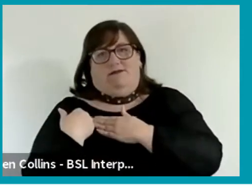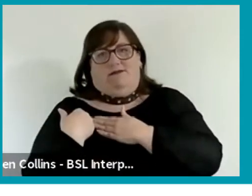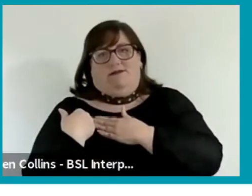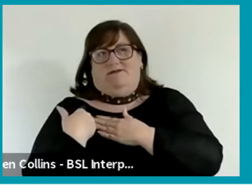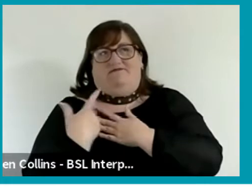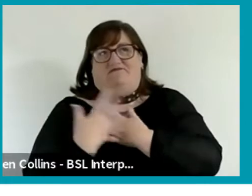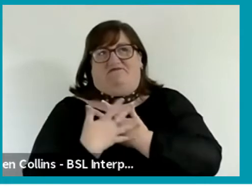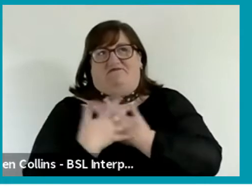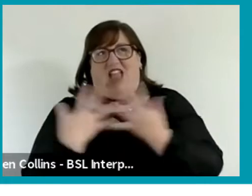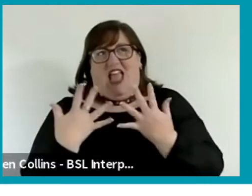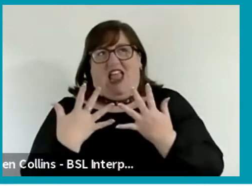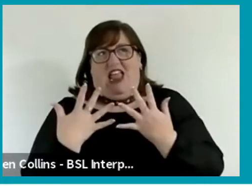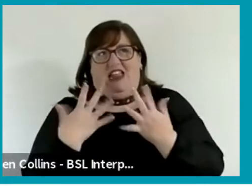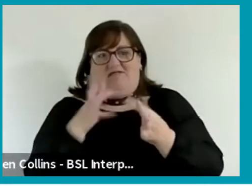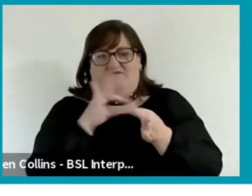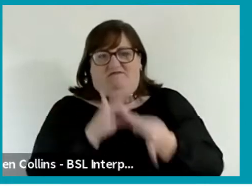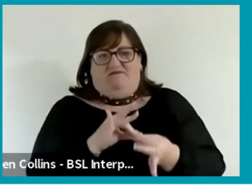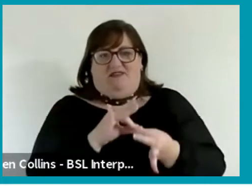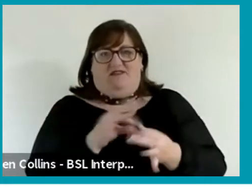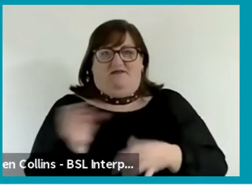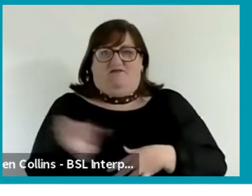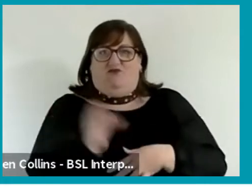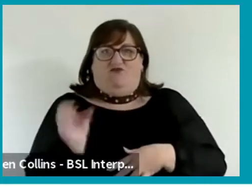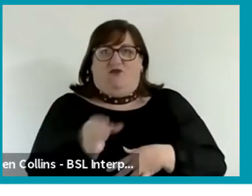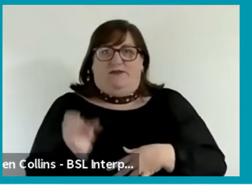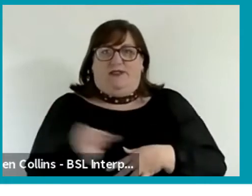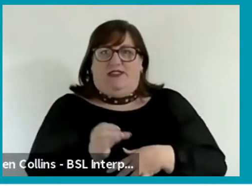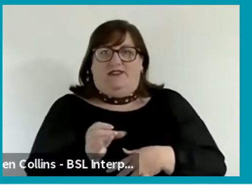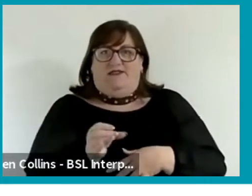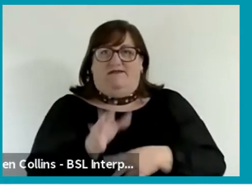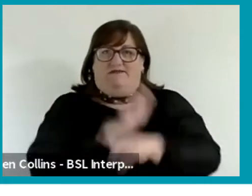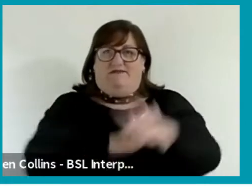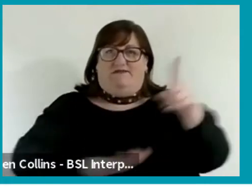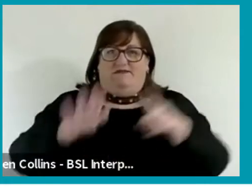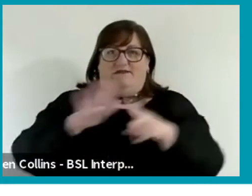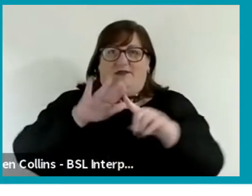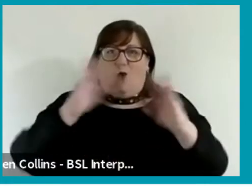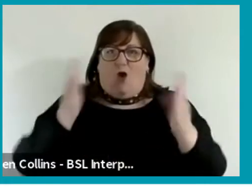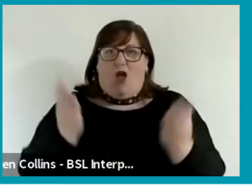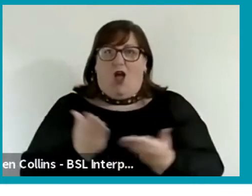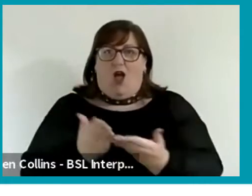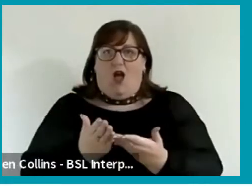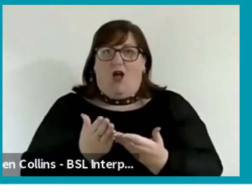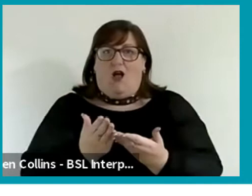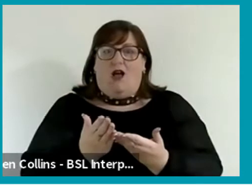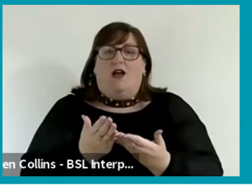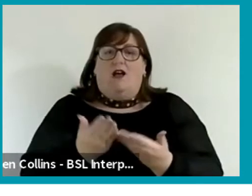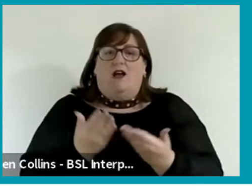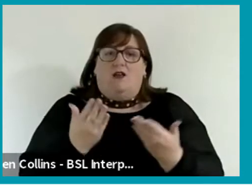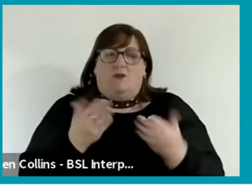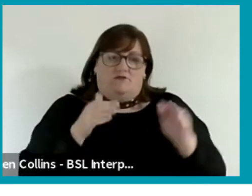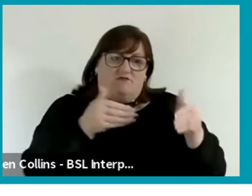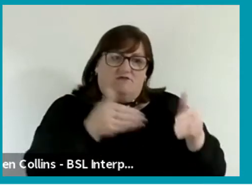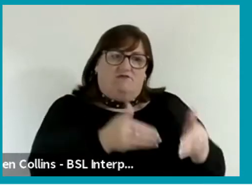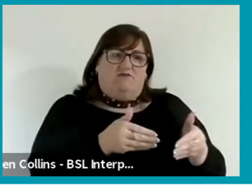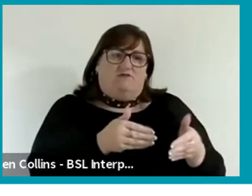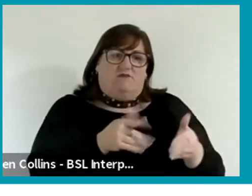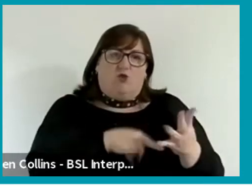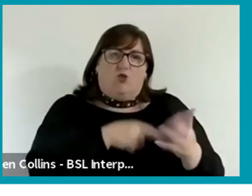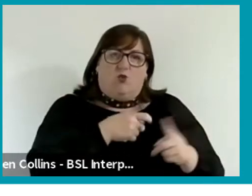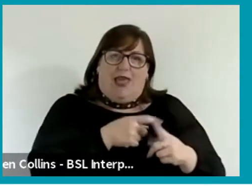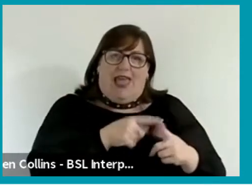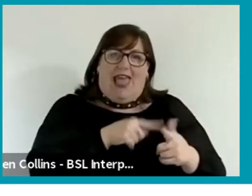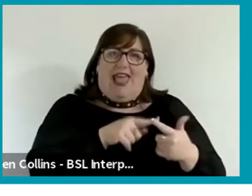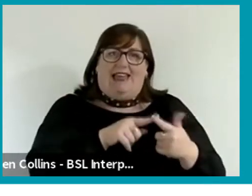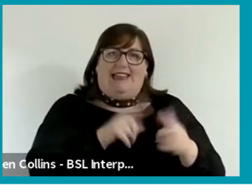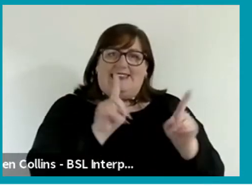recruitment aspects, selection aspects, shortlisting aspects around the globe, focusing on UK, India, Poland, but also supporting